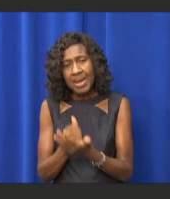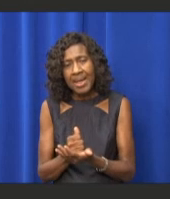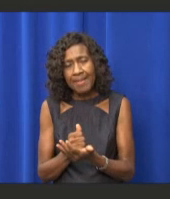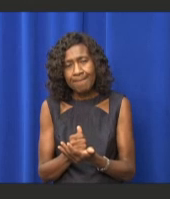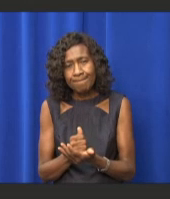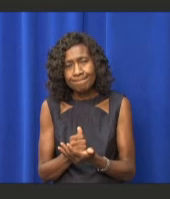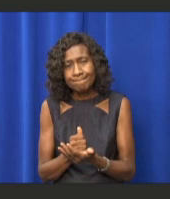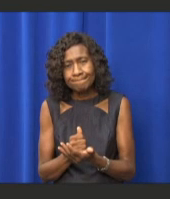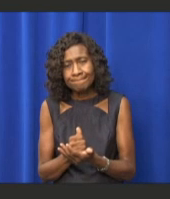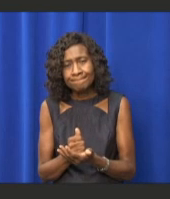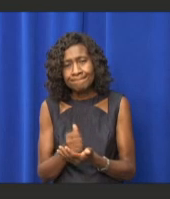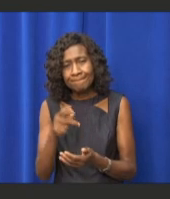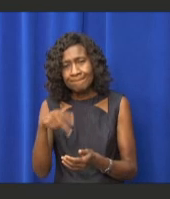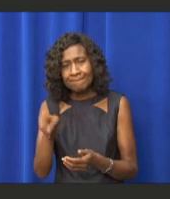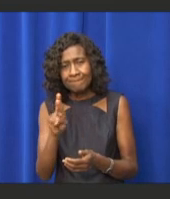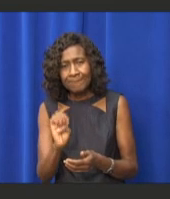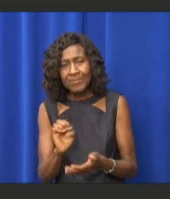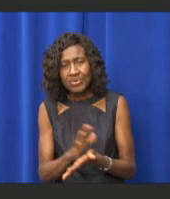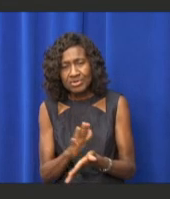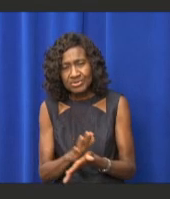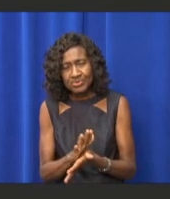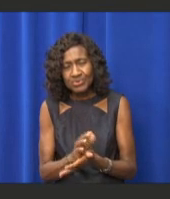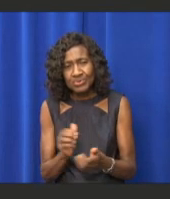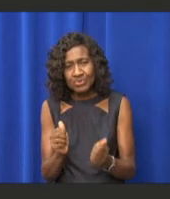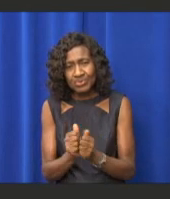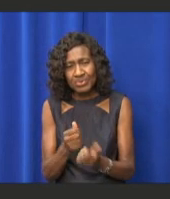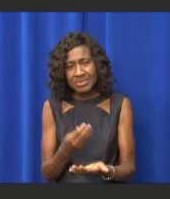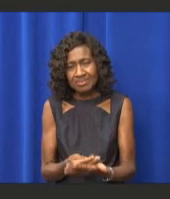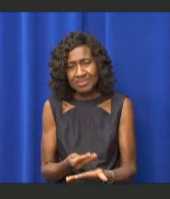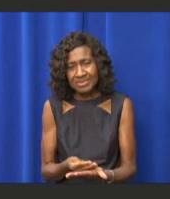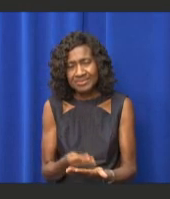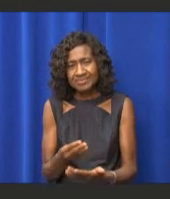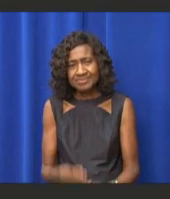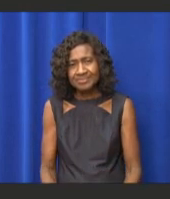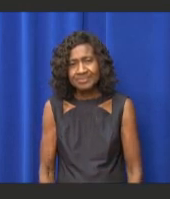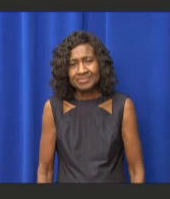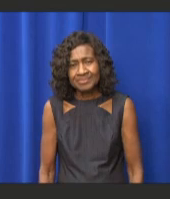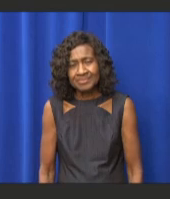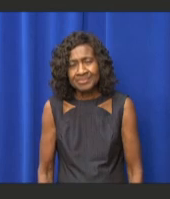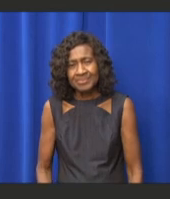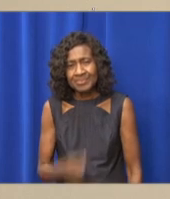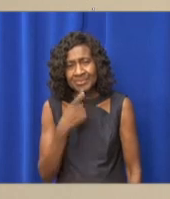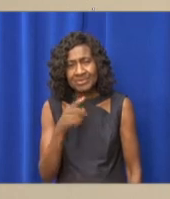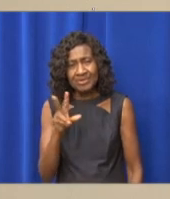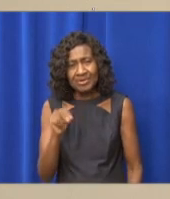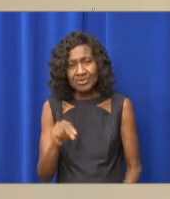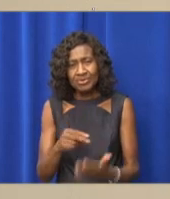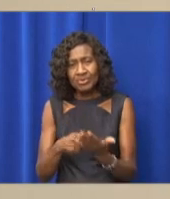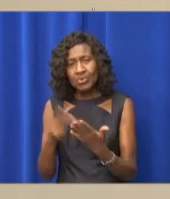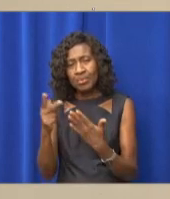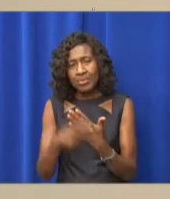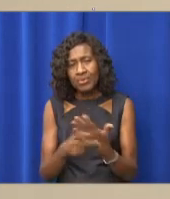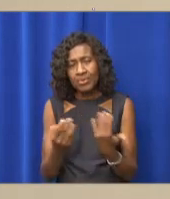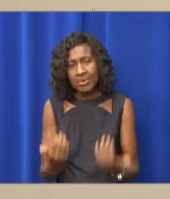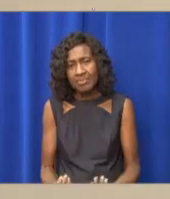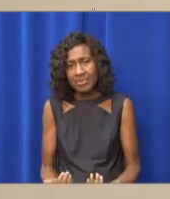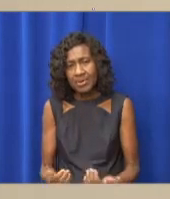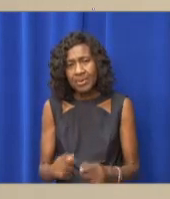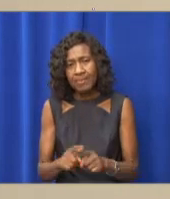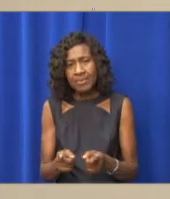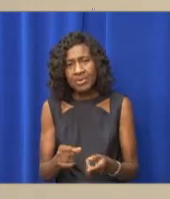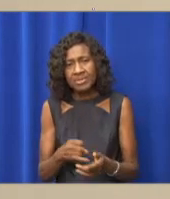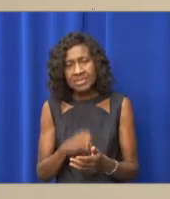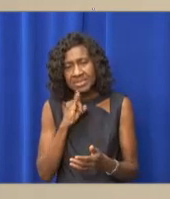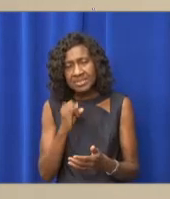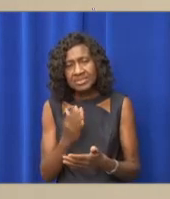schools afloat? That's the first question from them. I'm not aware that there's any current program in place, but it is something we're